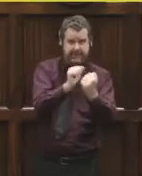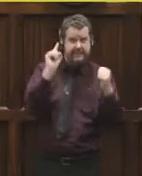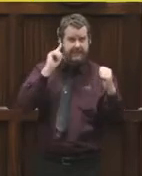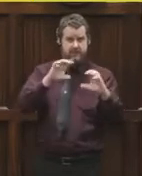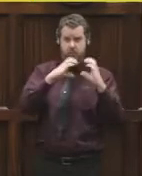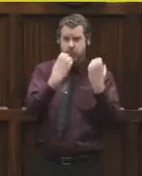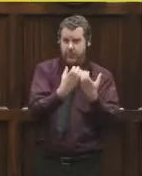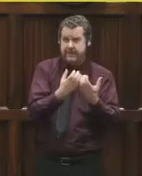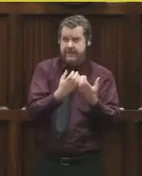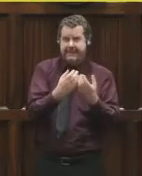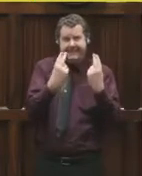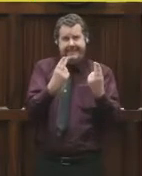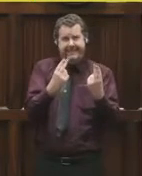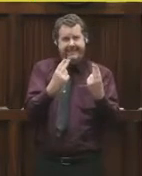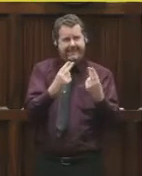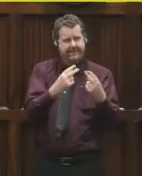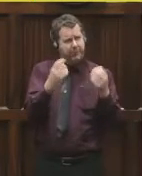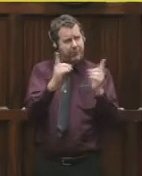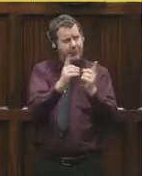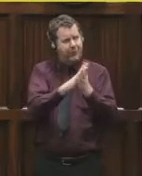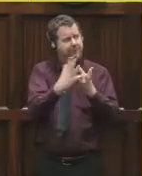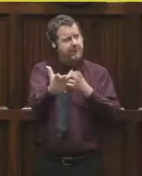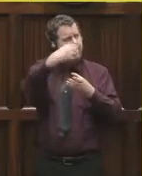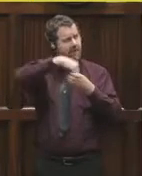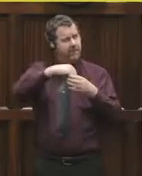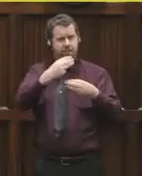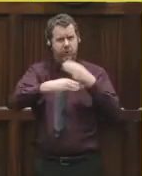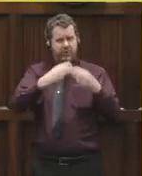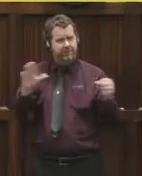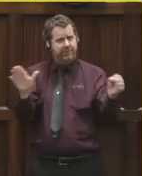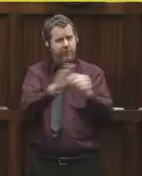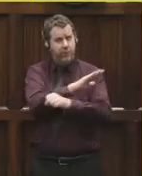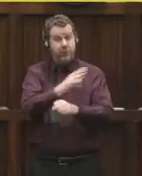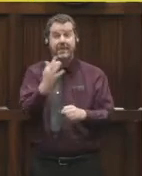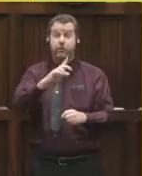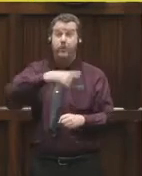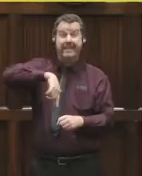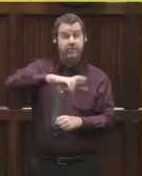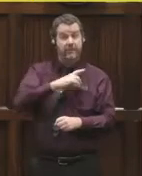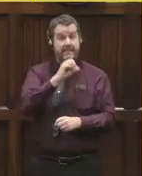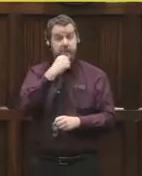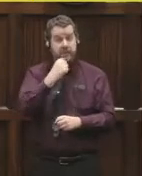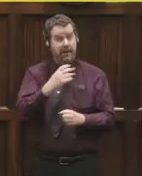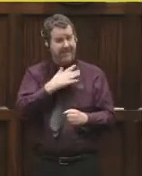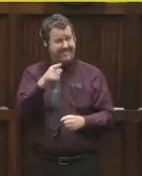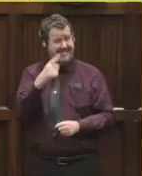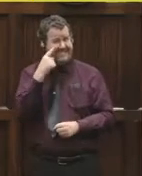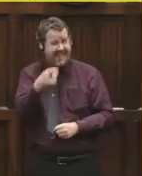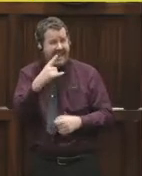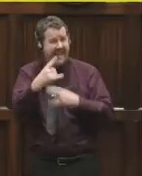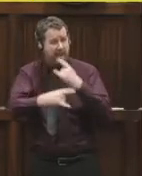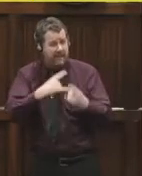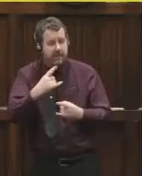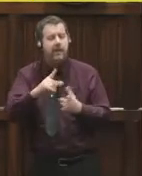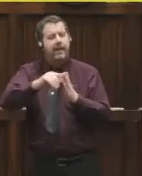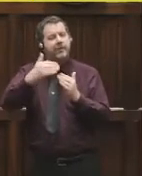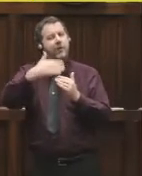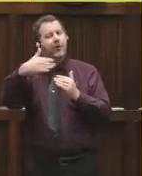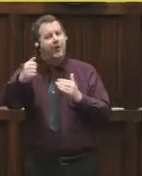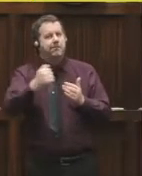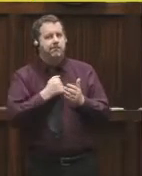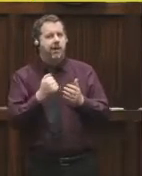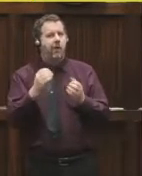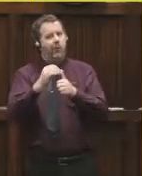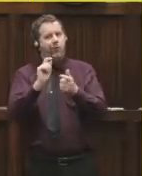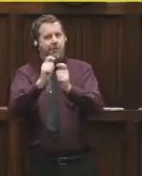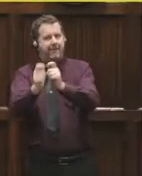part of this process. So if we're really serious, I'd like to see measures like that coming on. My other amendments later on deal with opening up